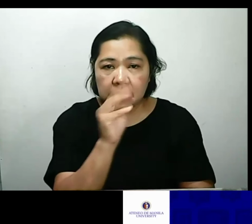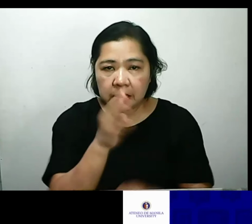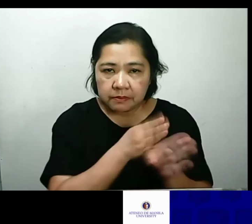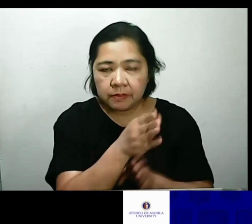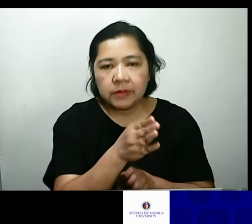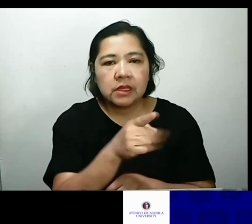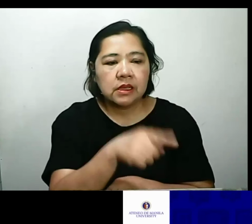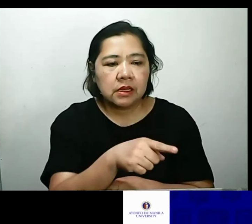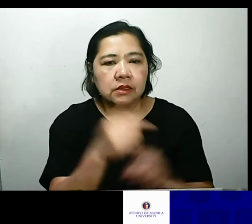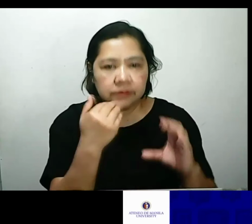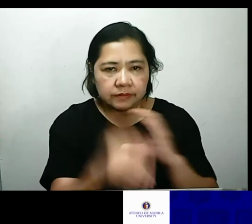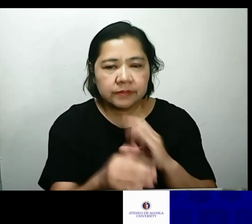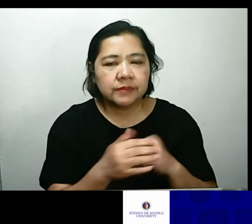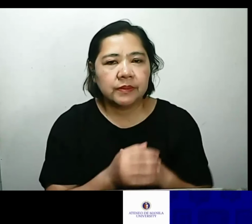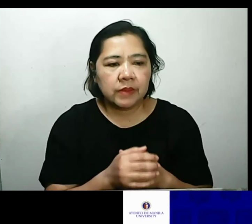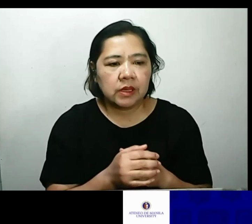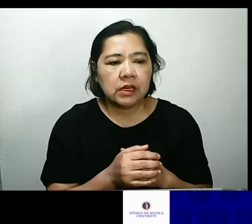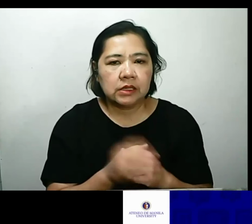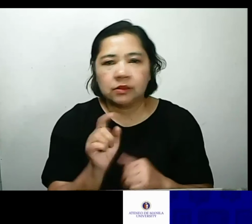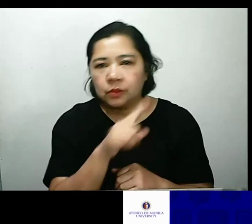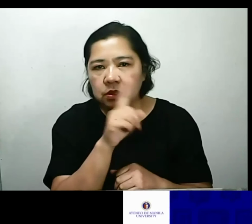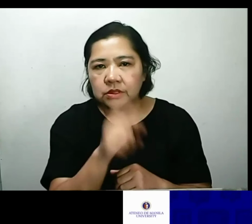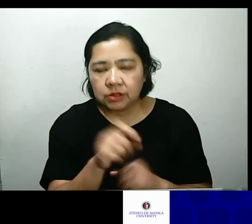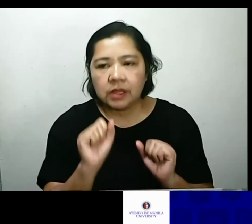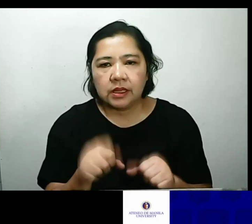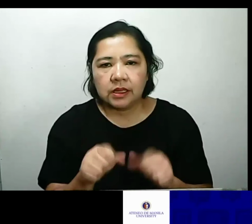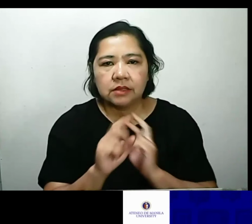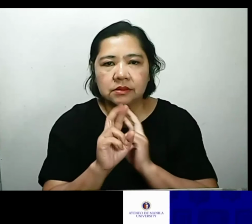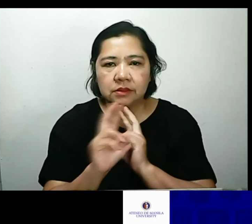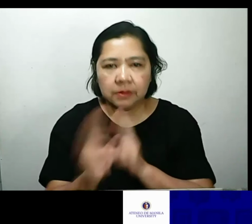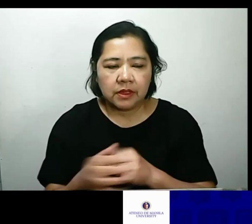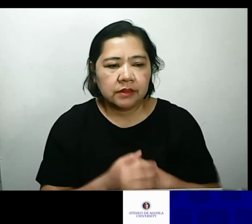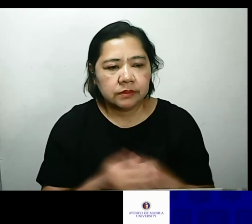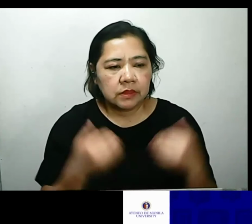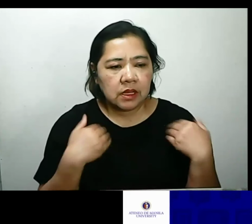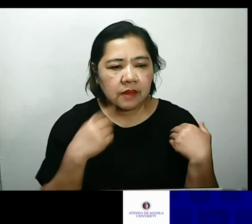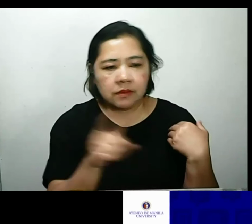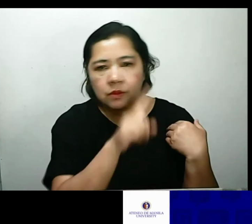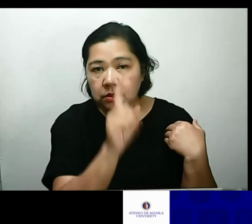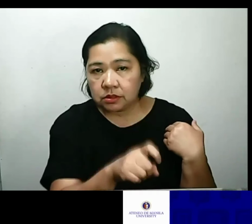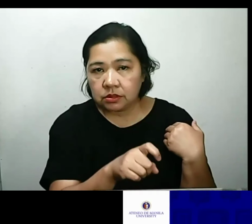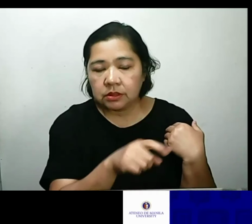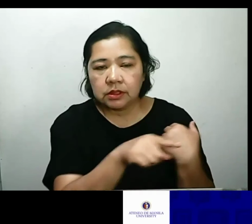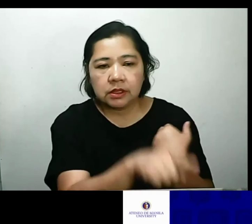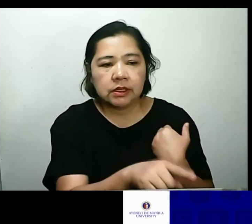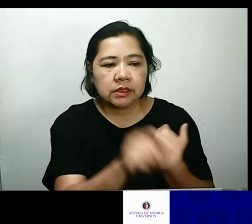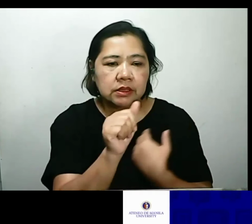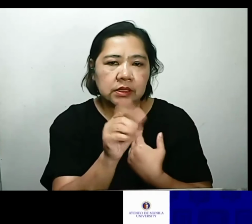also respond. There's a question from Adrian Mendoza, and he